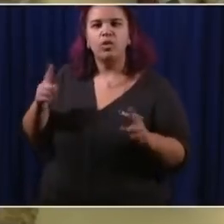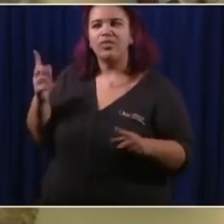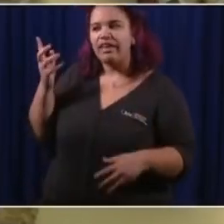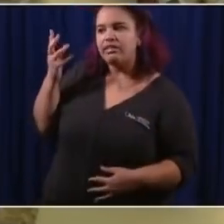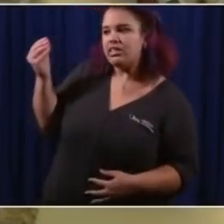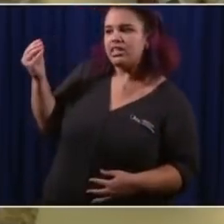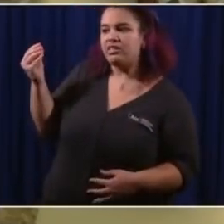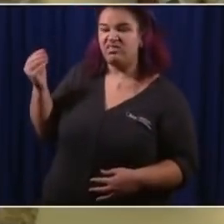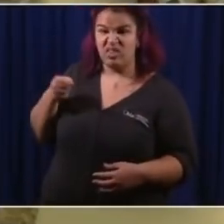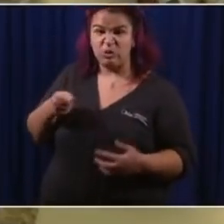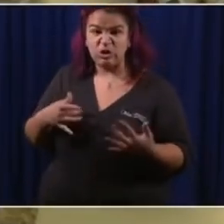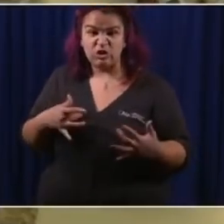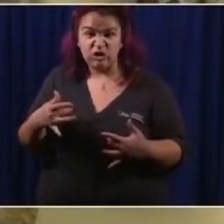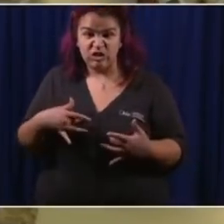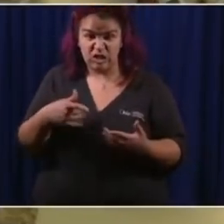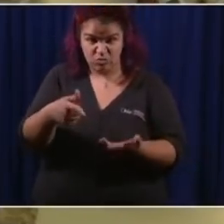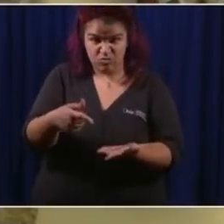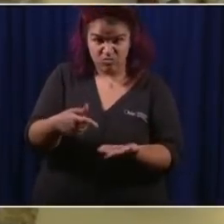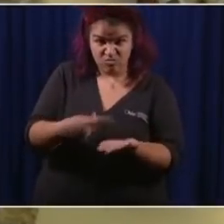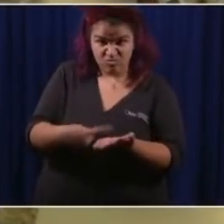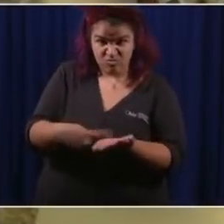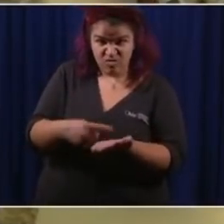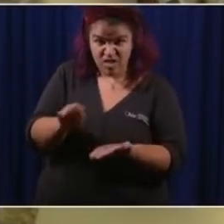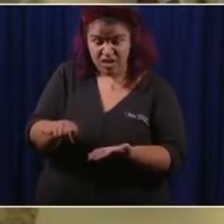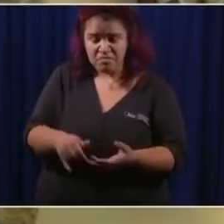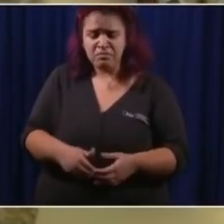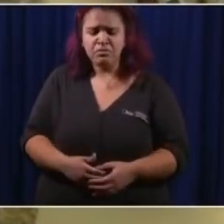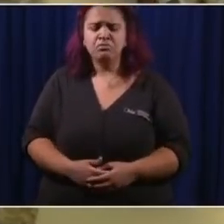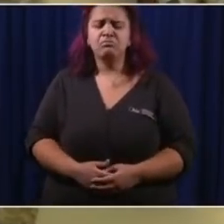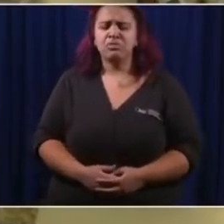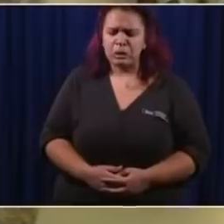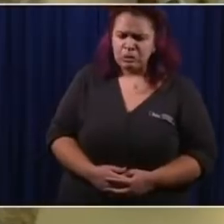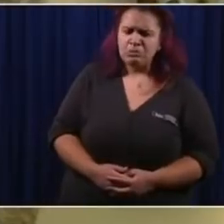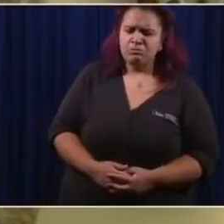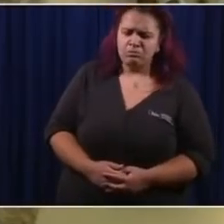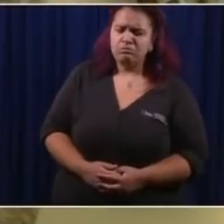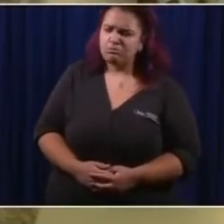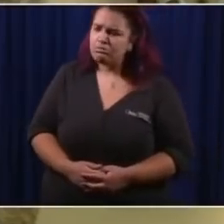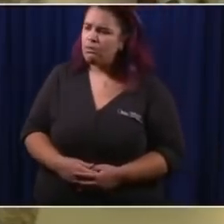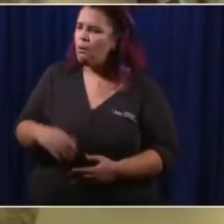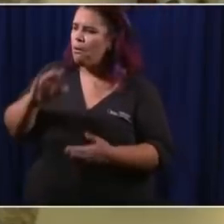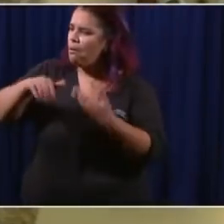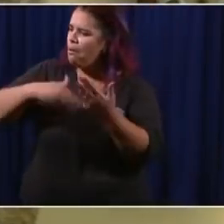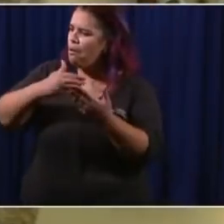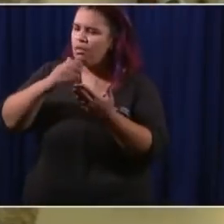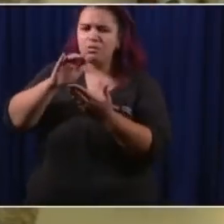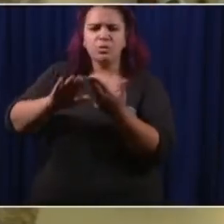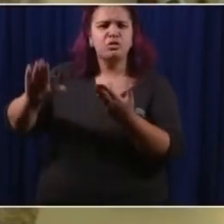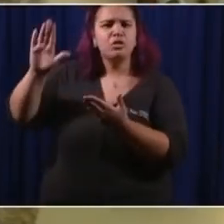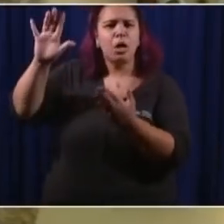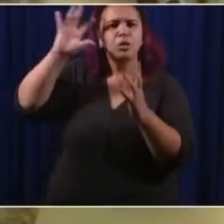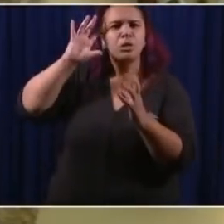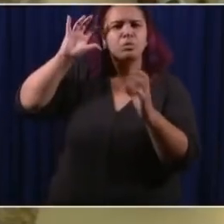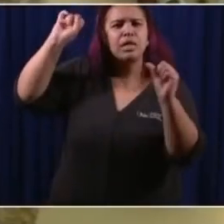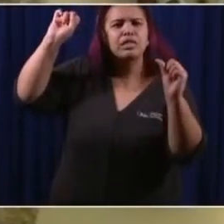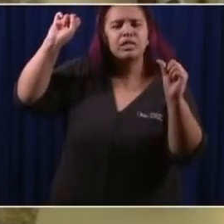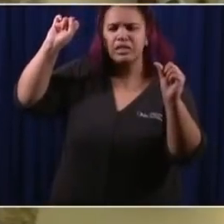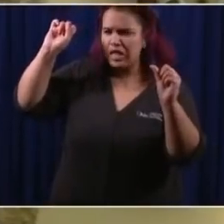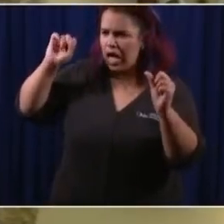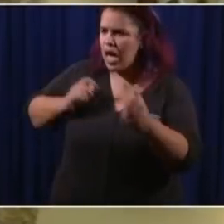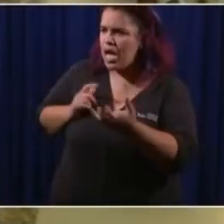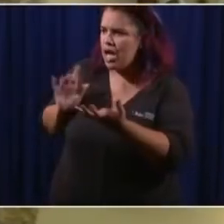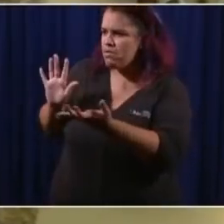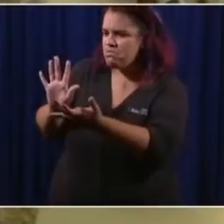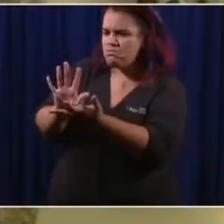Yeah, I mean, I think what you worry about, and I've talked to all of our college presidents, and what they worry about is what